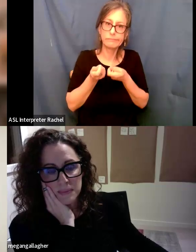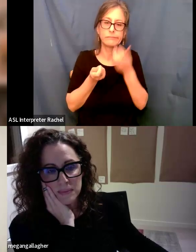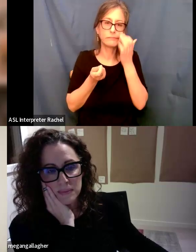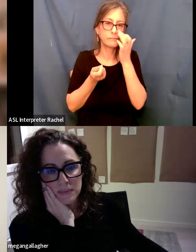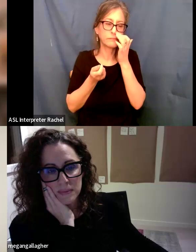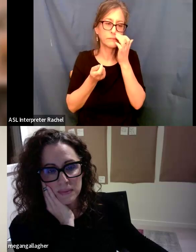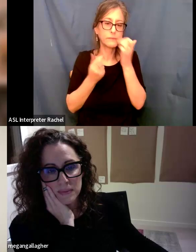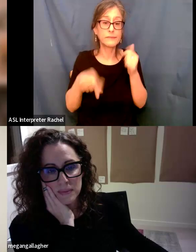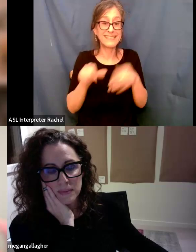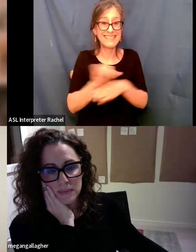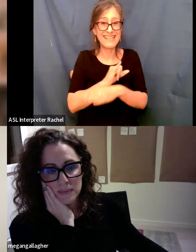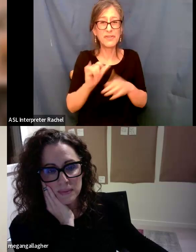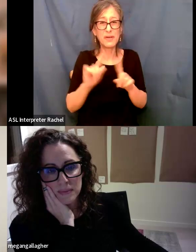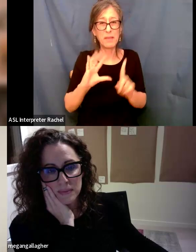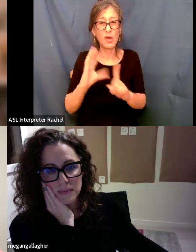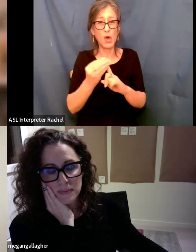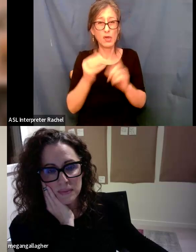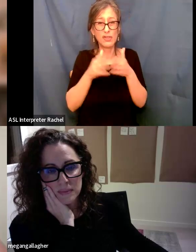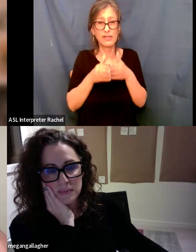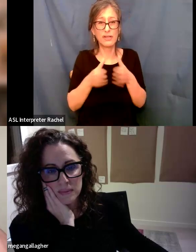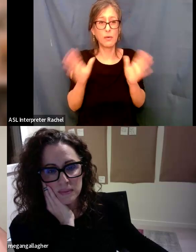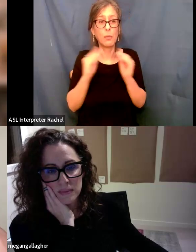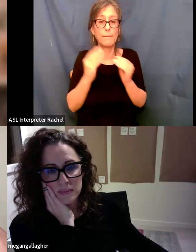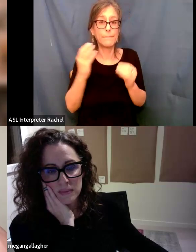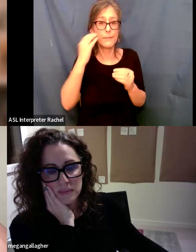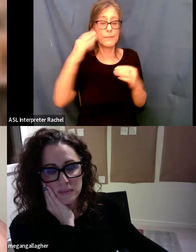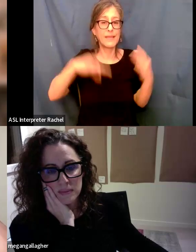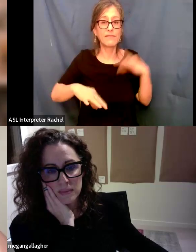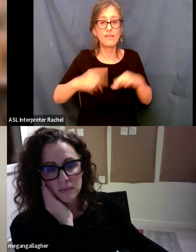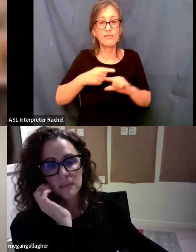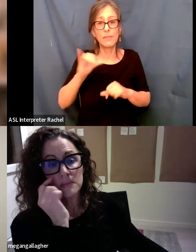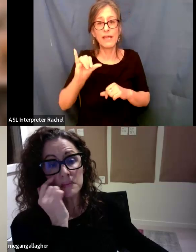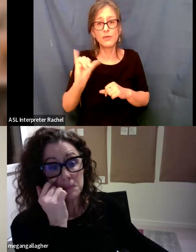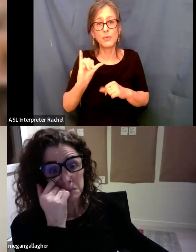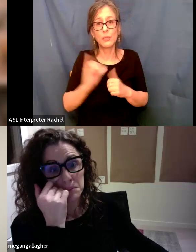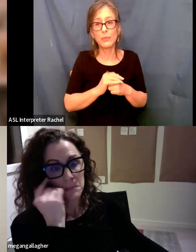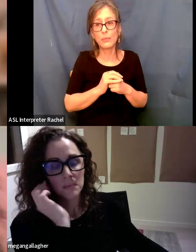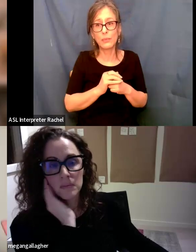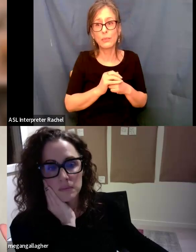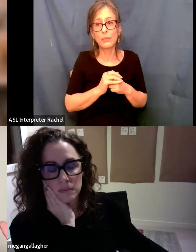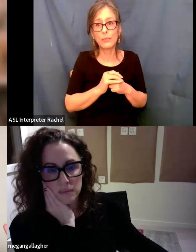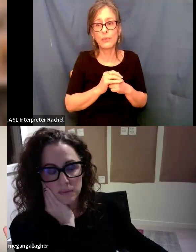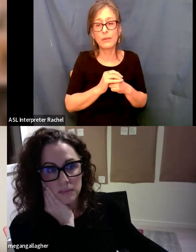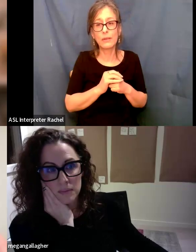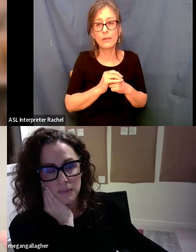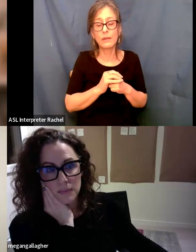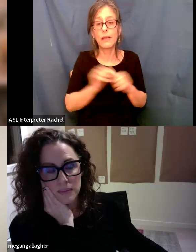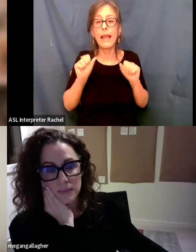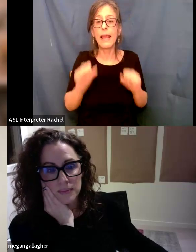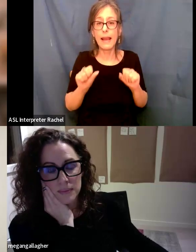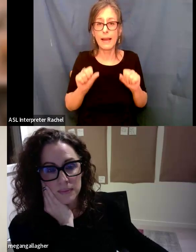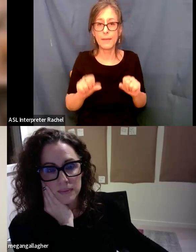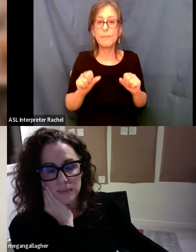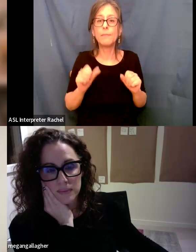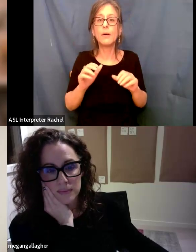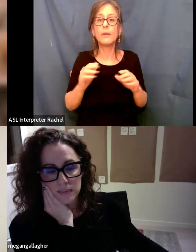not only our industry, but like our culture will become richer for it, not only for, you know, abled audiences having a